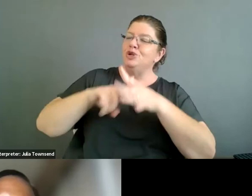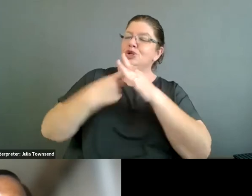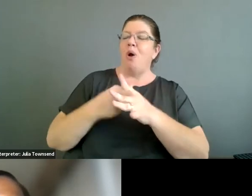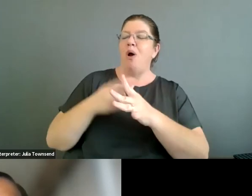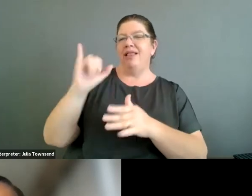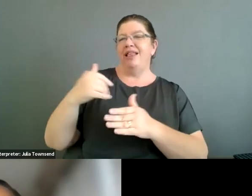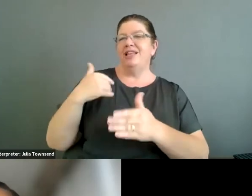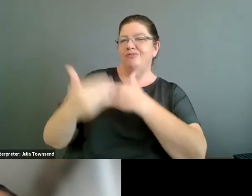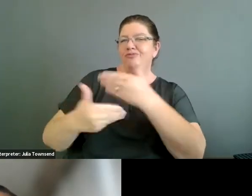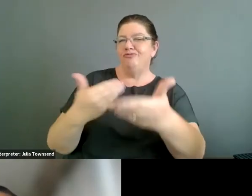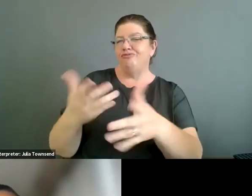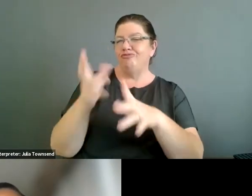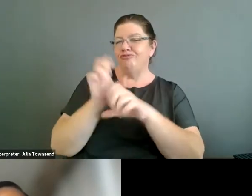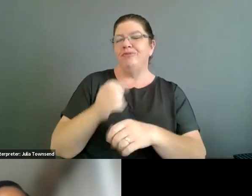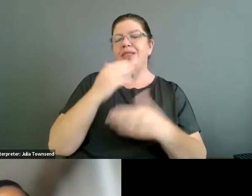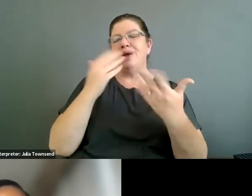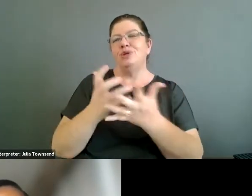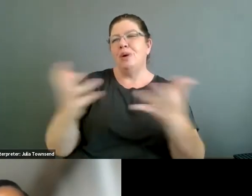you so much.